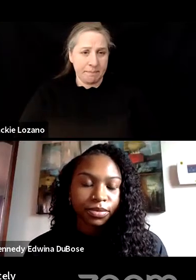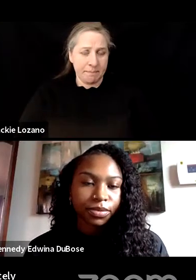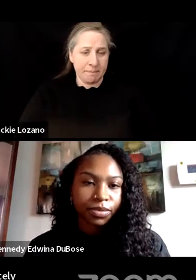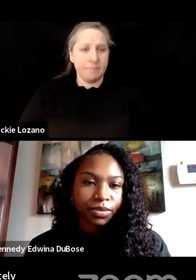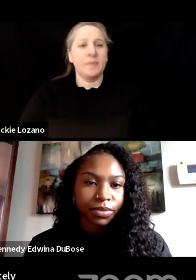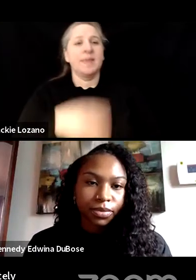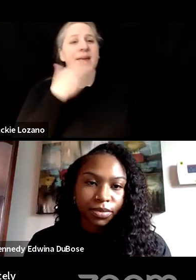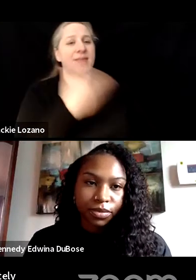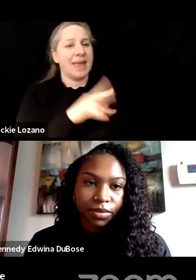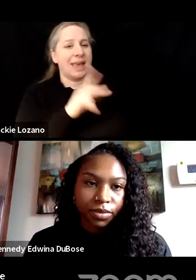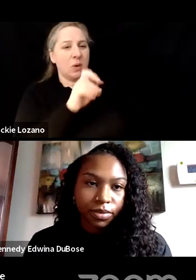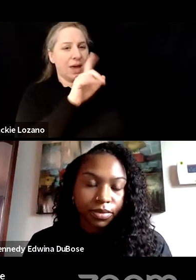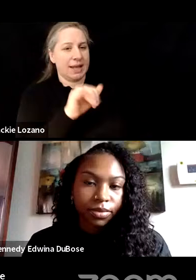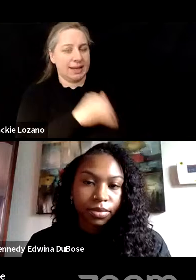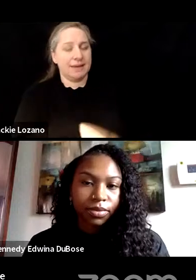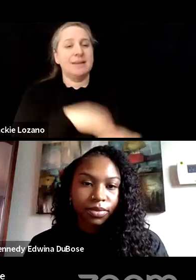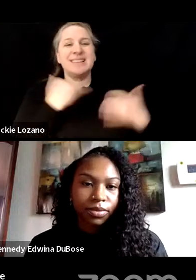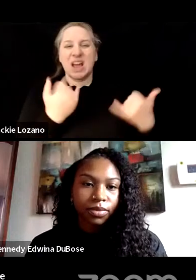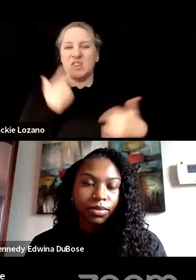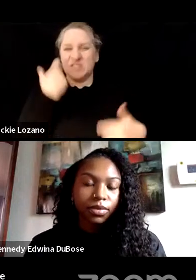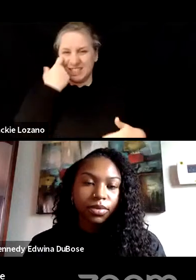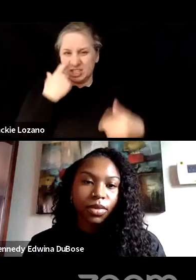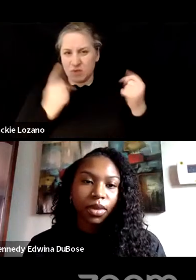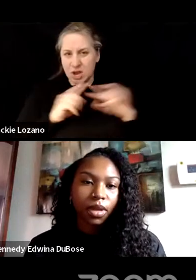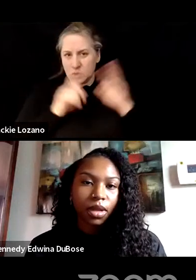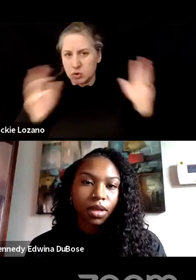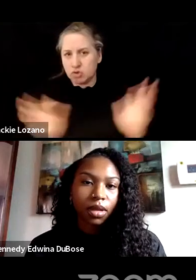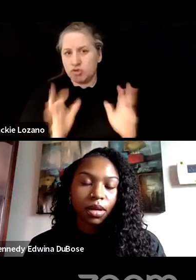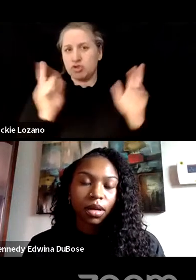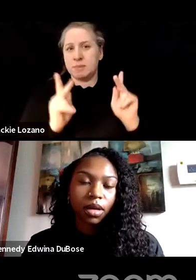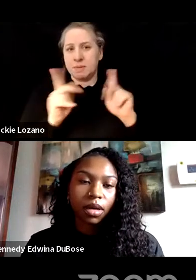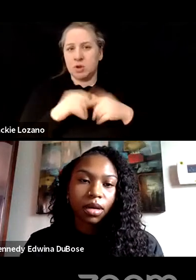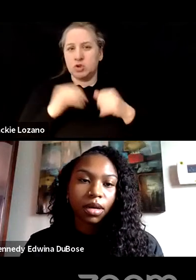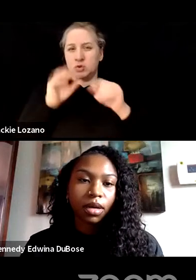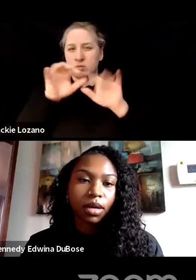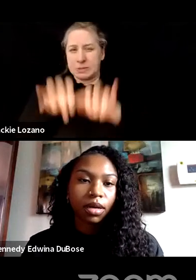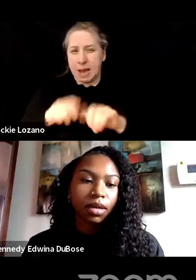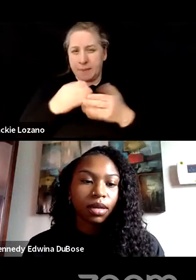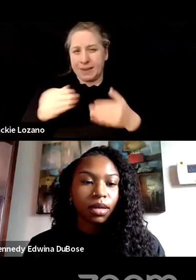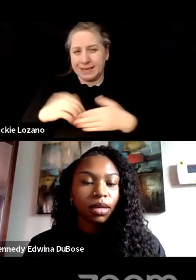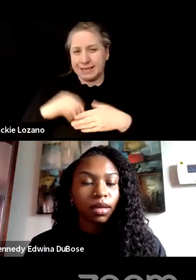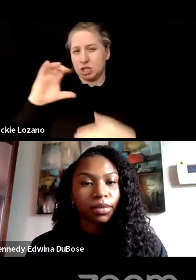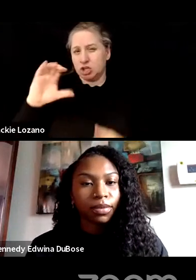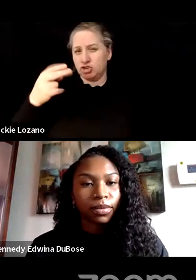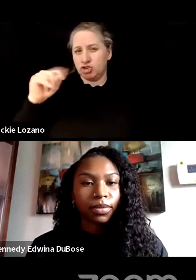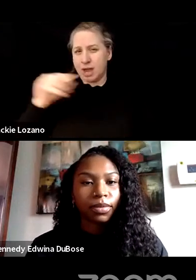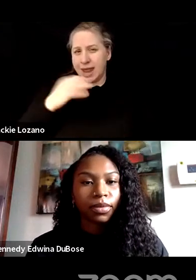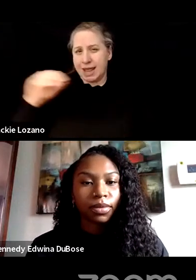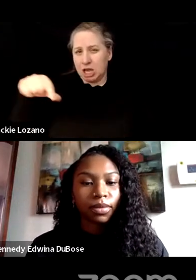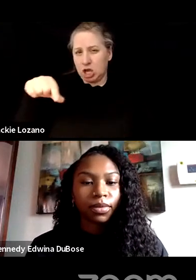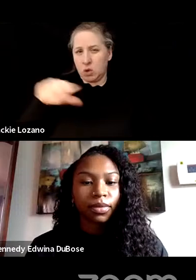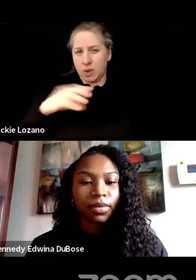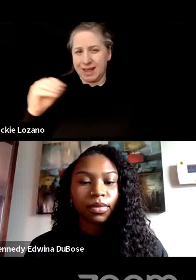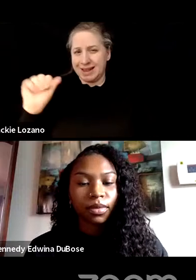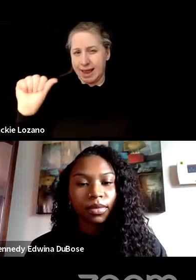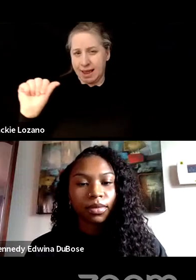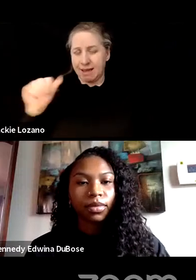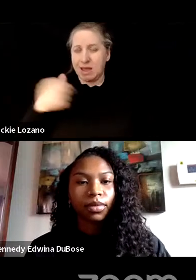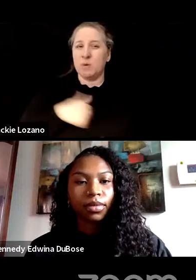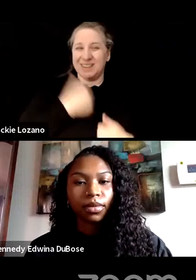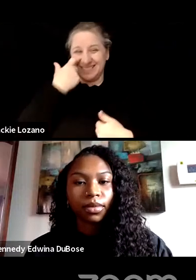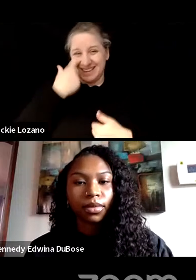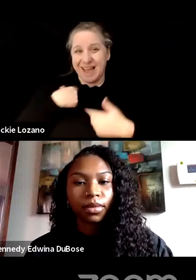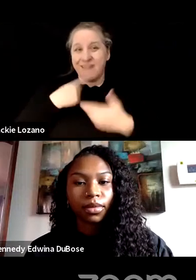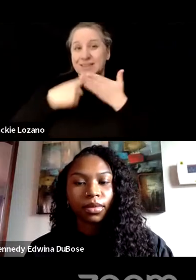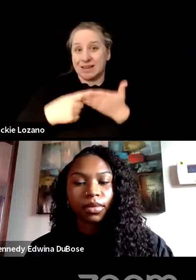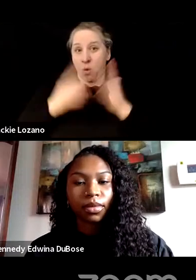Thank you, Kennedy. Now, we've tried to encourage people to then put things in the chat in the Q&A. And while we have the discussion that we hope to